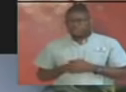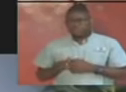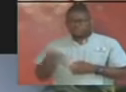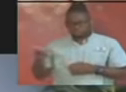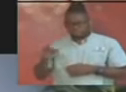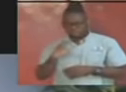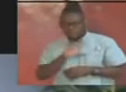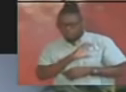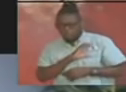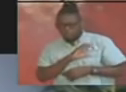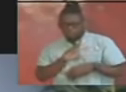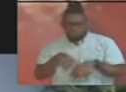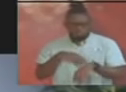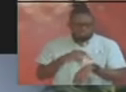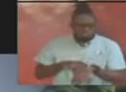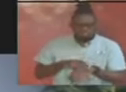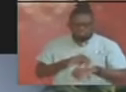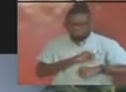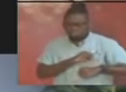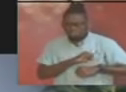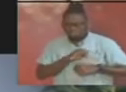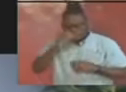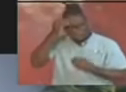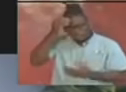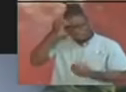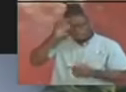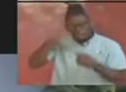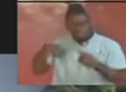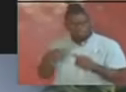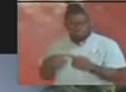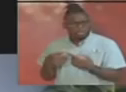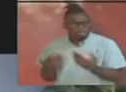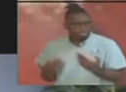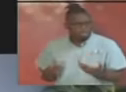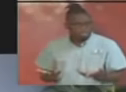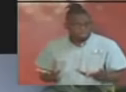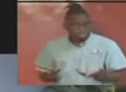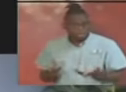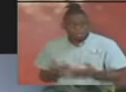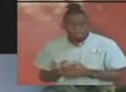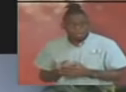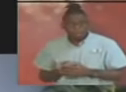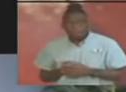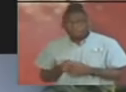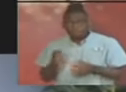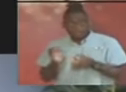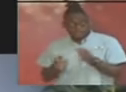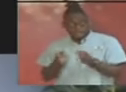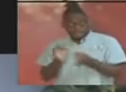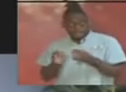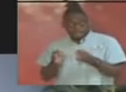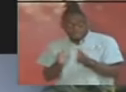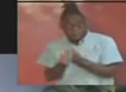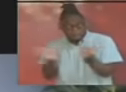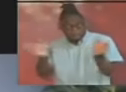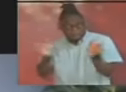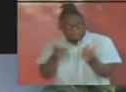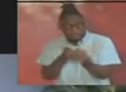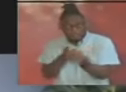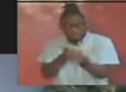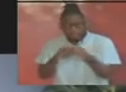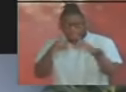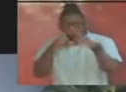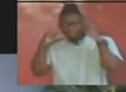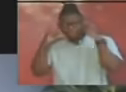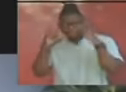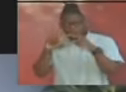security concerning how members of the public are adhering to face mask wearing? And what about congregating